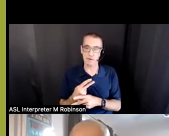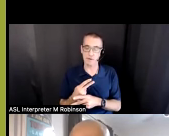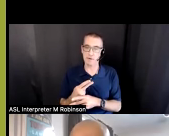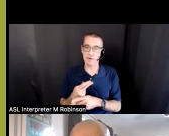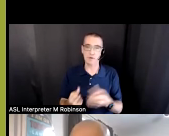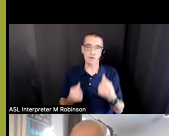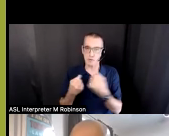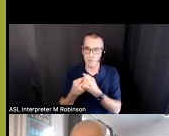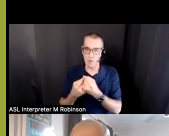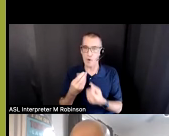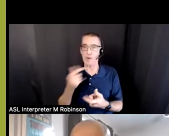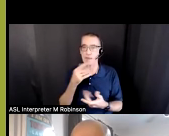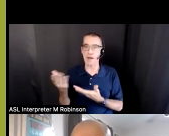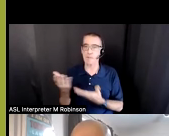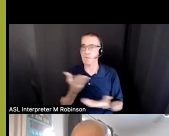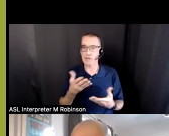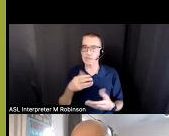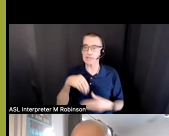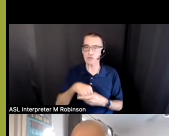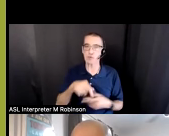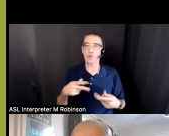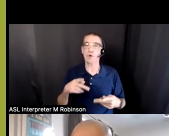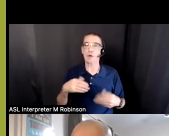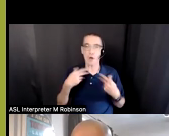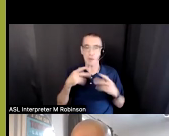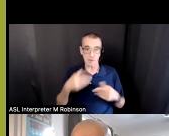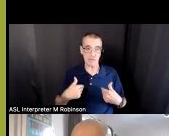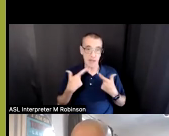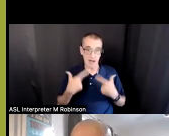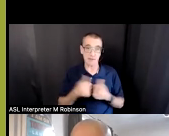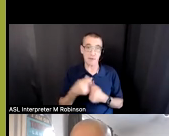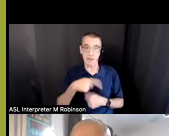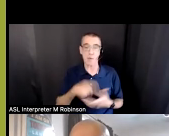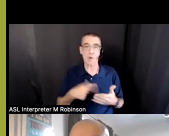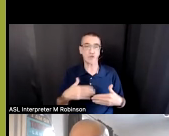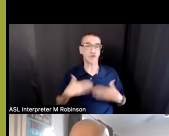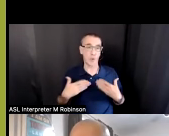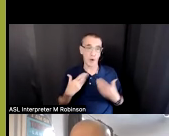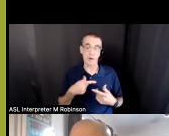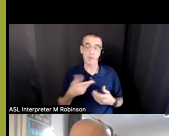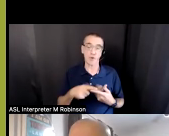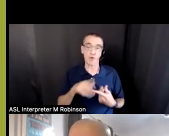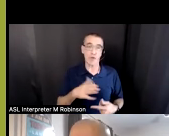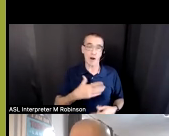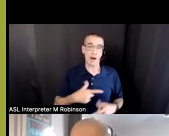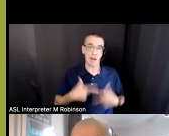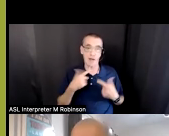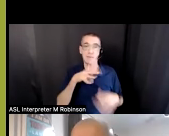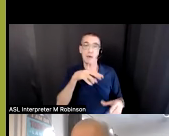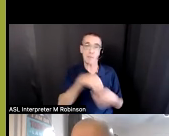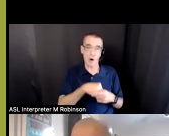support and what that brings into young people's life with them, like what joy does it bring into their life to be part